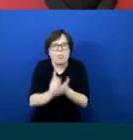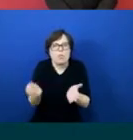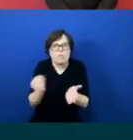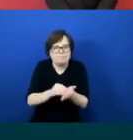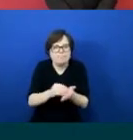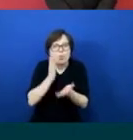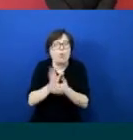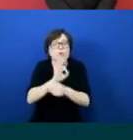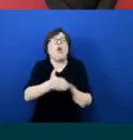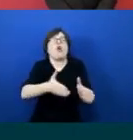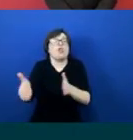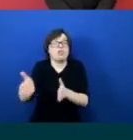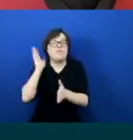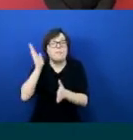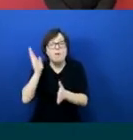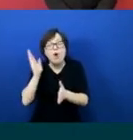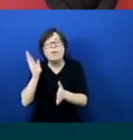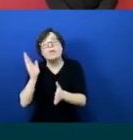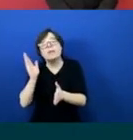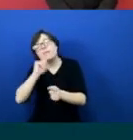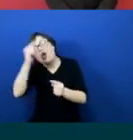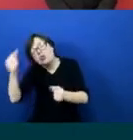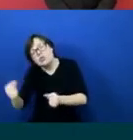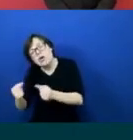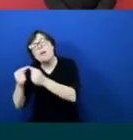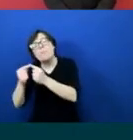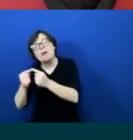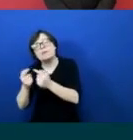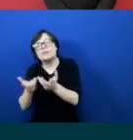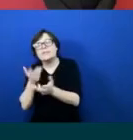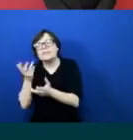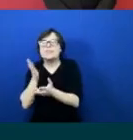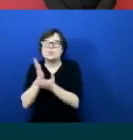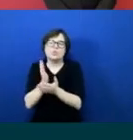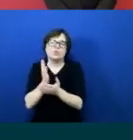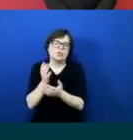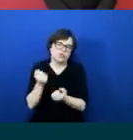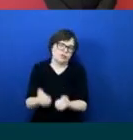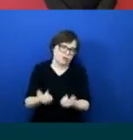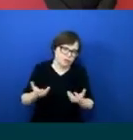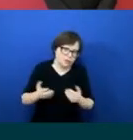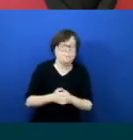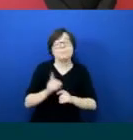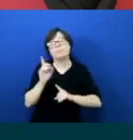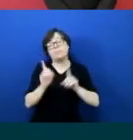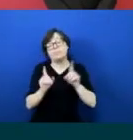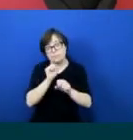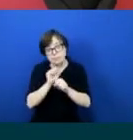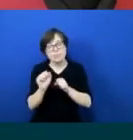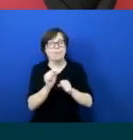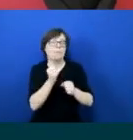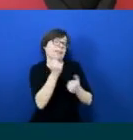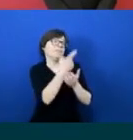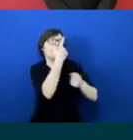With others, there are political priorities sometimes. In the Seetalplatz in Emmen, where a big development